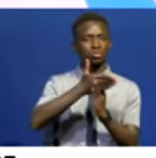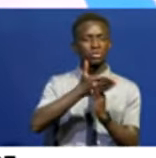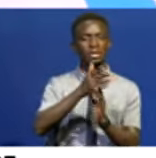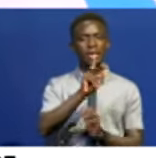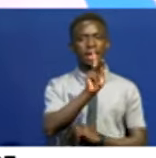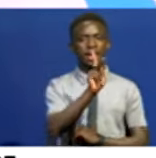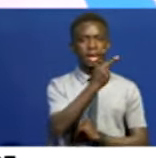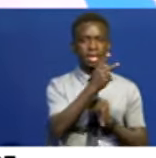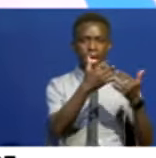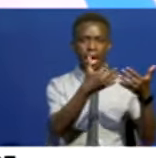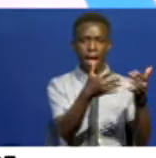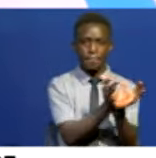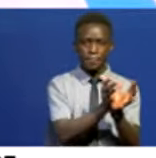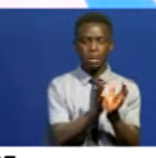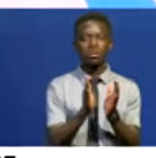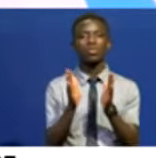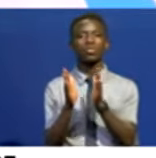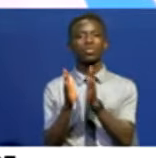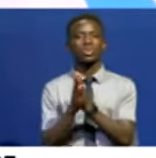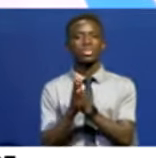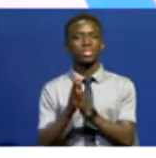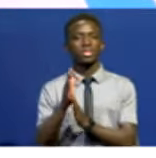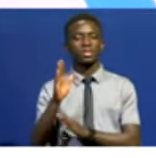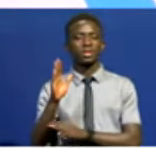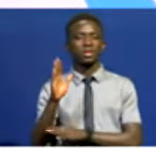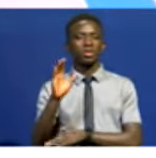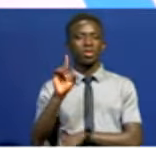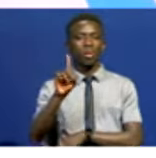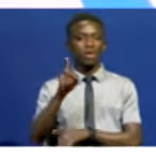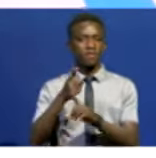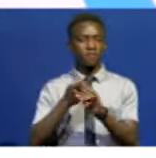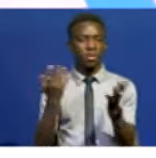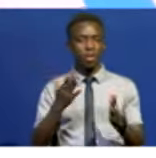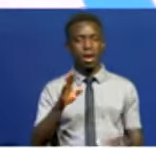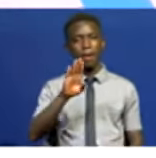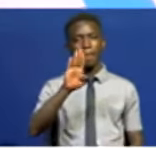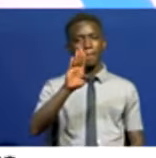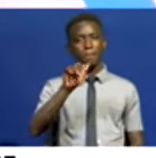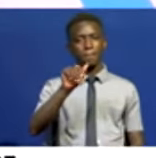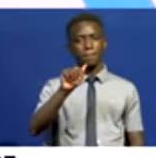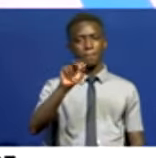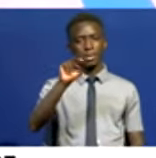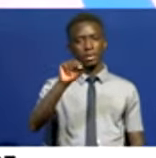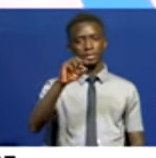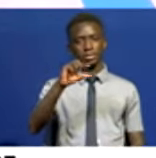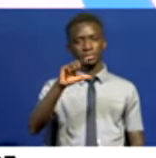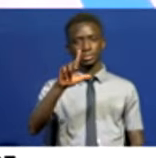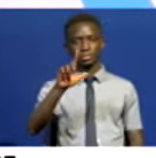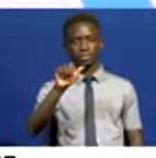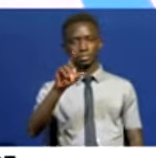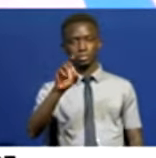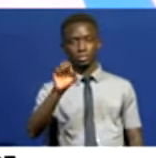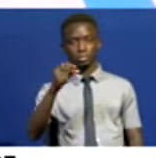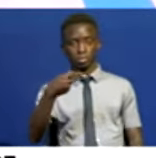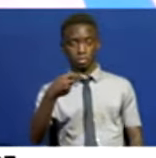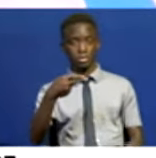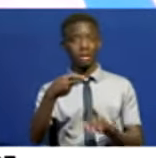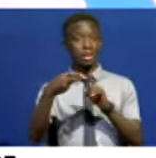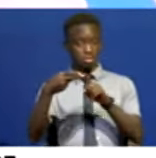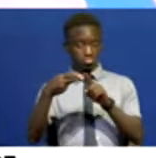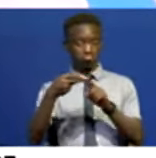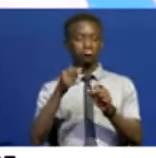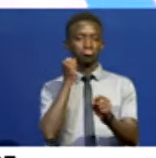Kenyan company and one from Bangladesh that are working in collaboration. They've